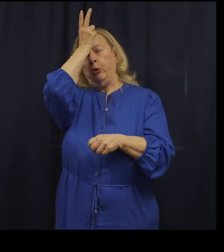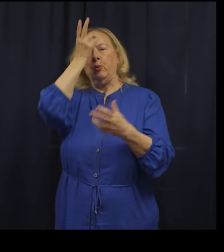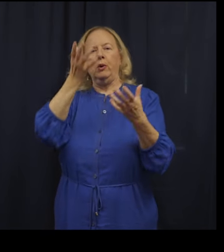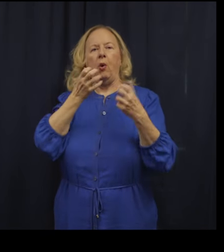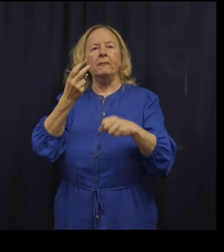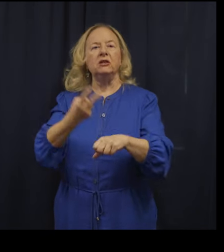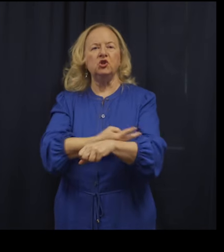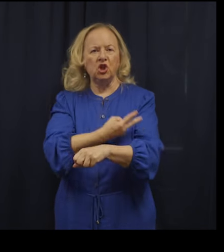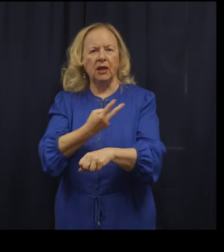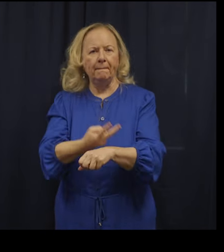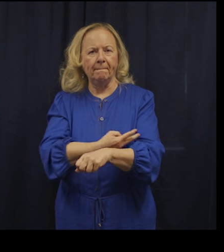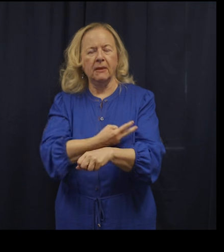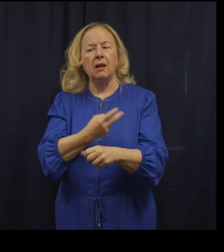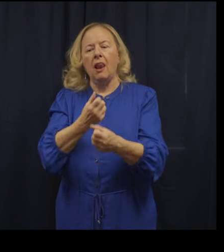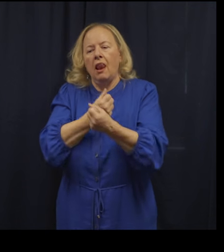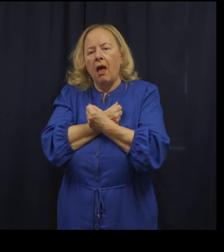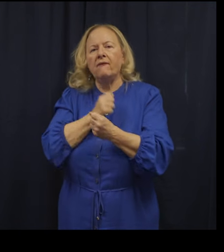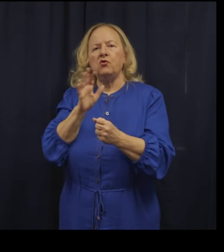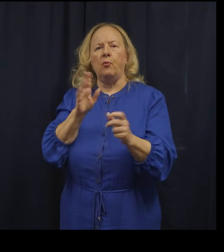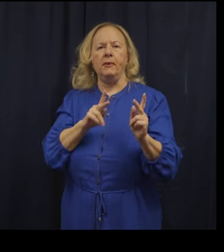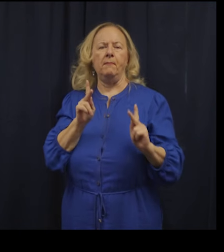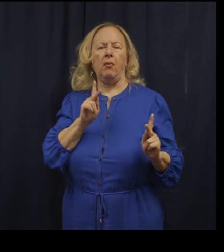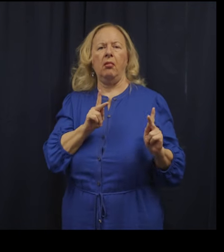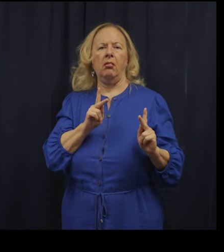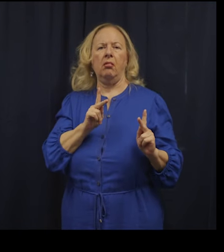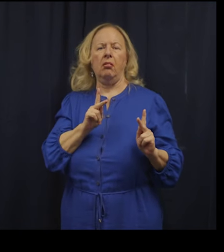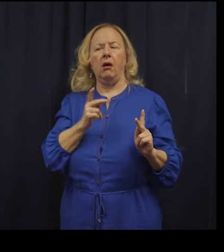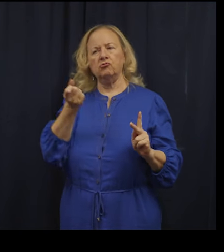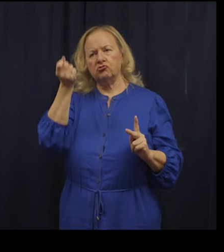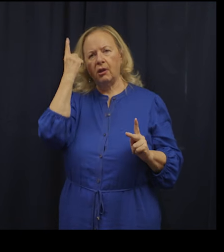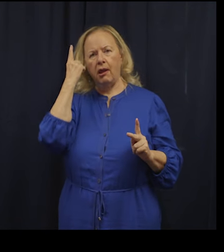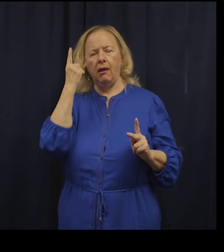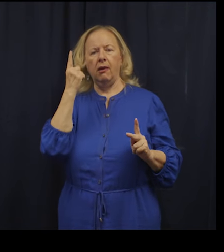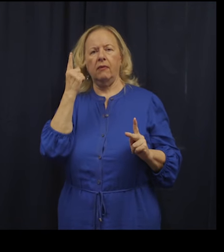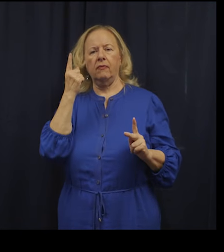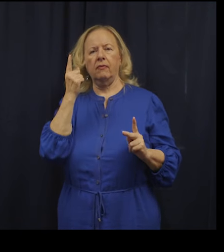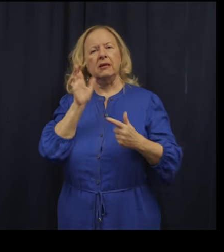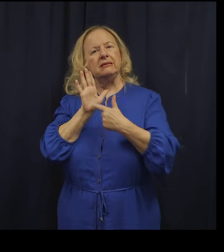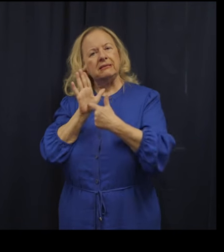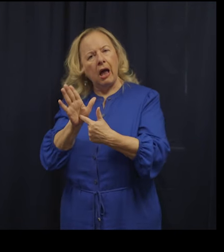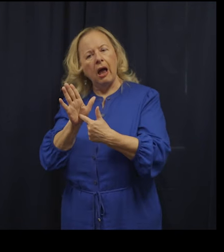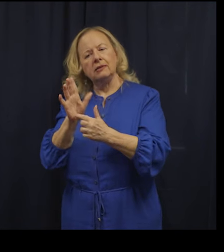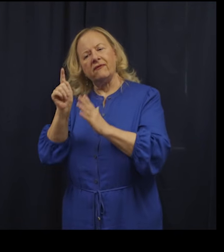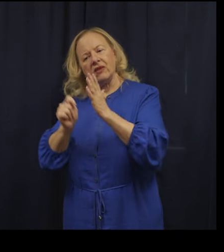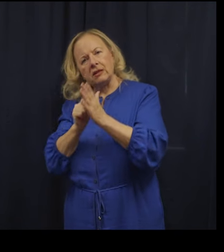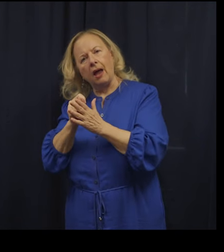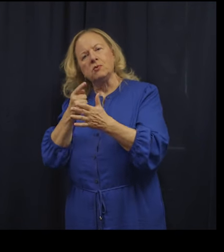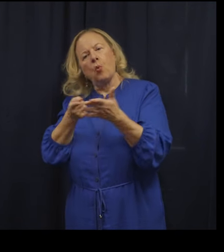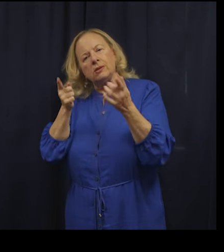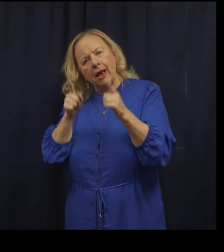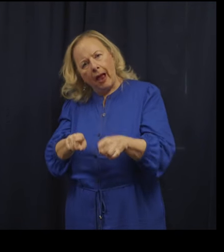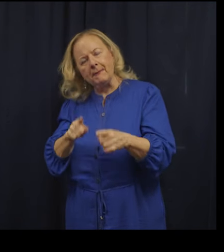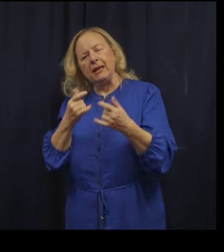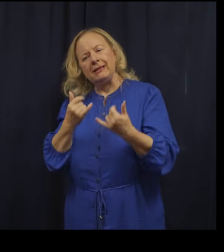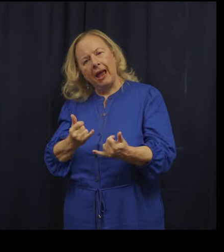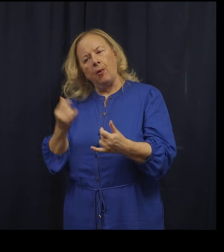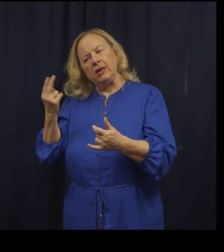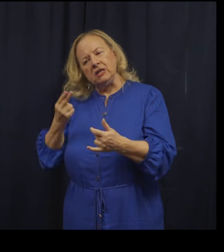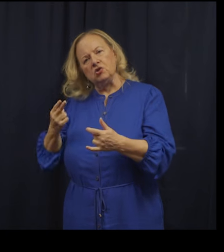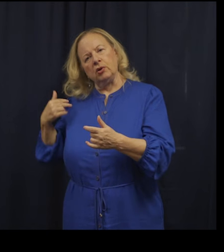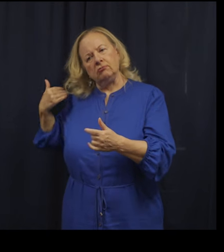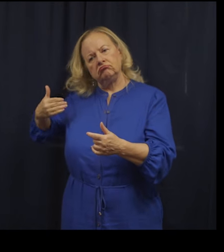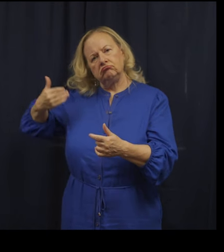a sheep nation, a nation that loves your people, that understands the signs of the times, where we're at in